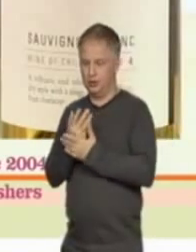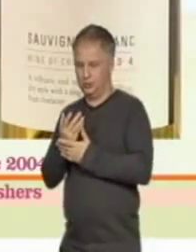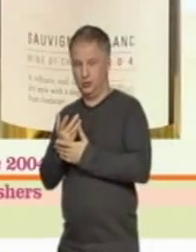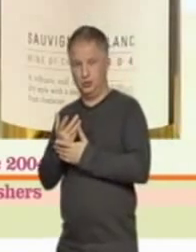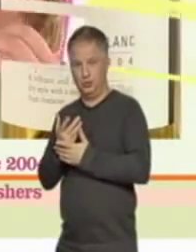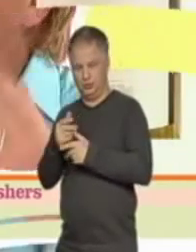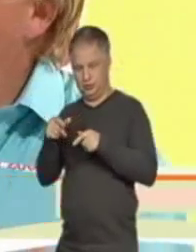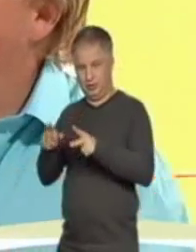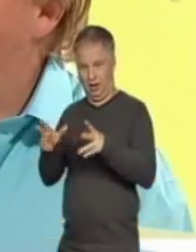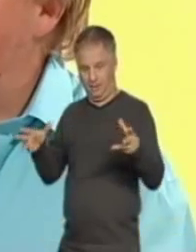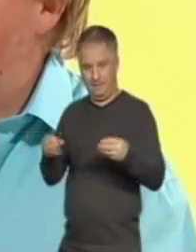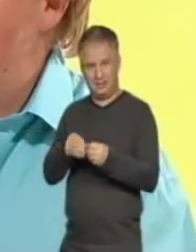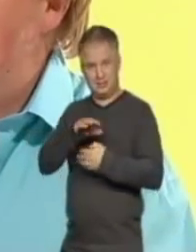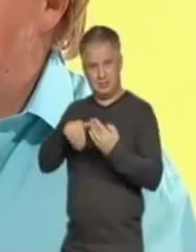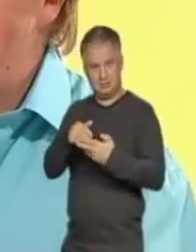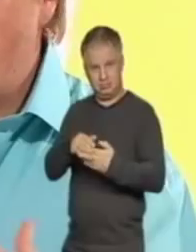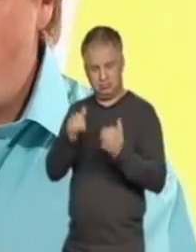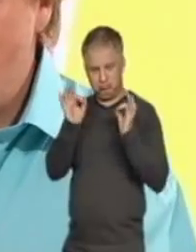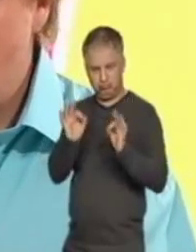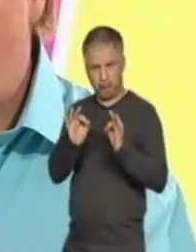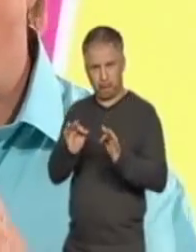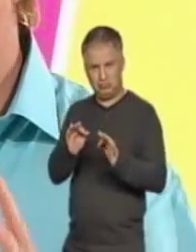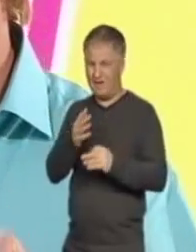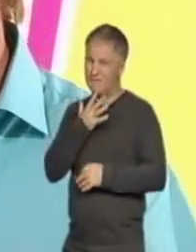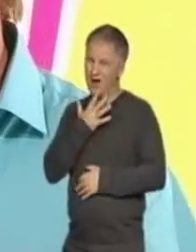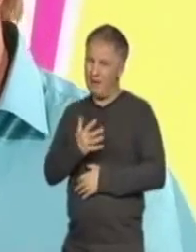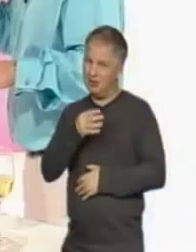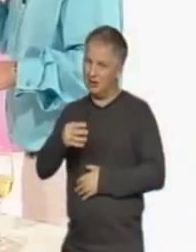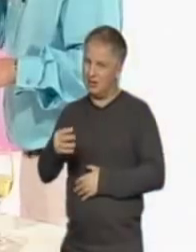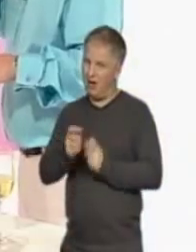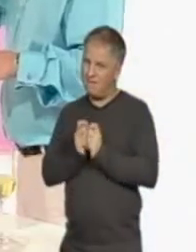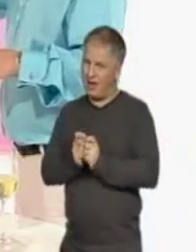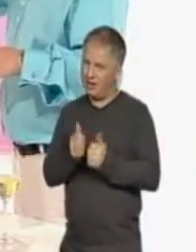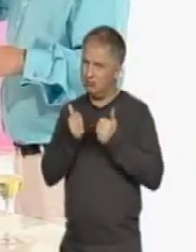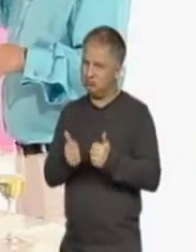spritz that we like, right. But it also has great fruit, and for £5.99 I think it's terrific value.